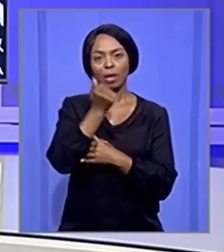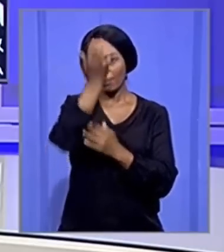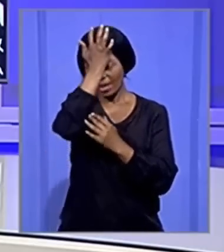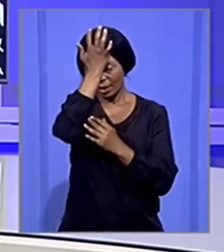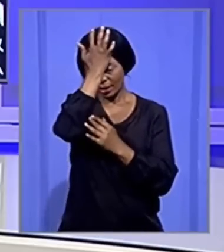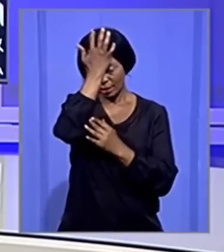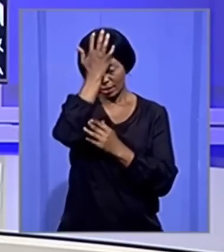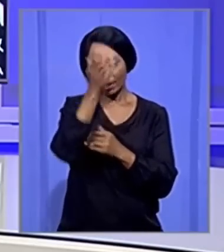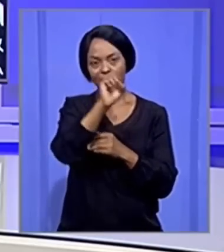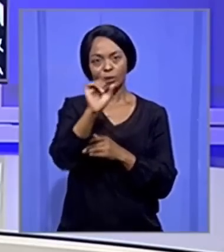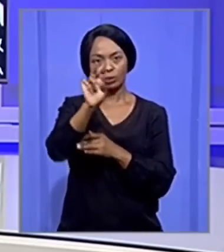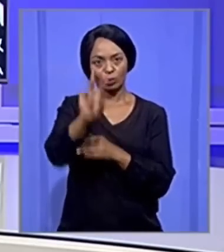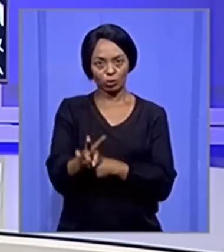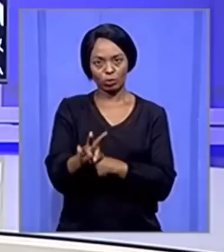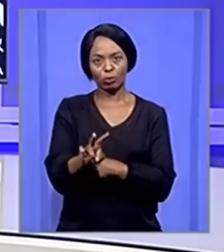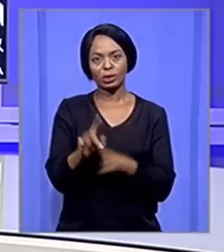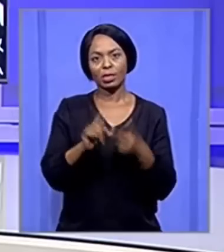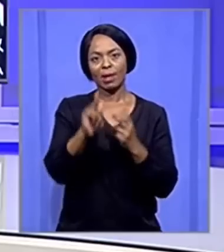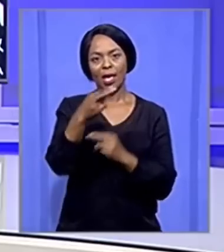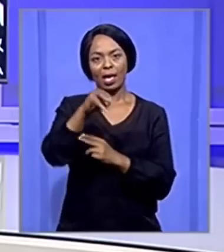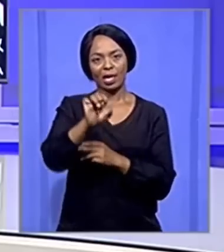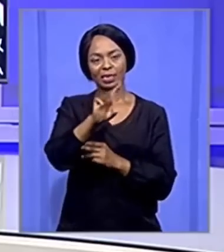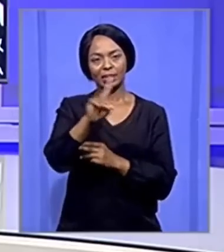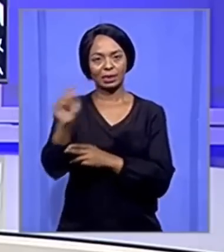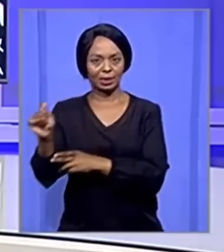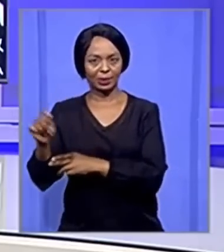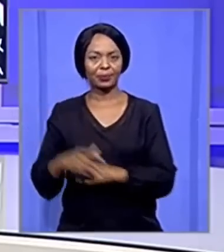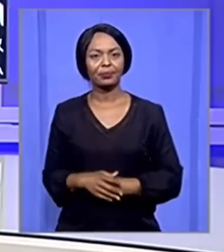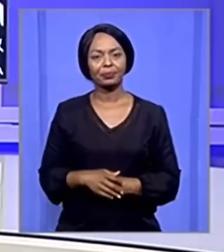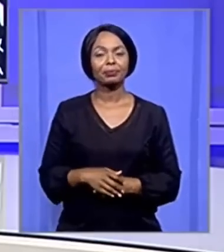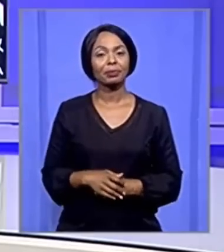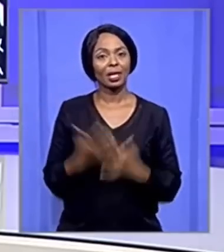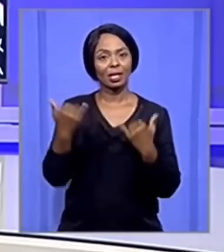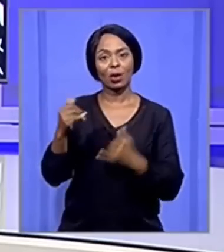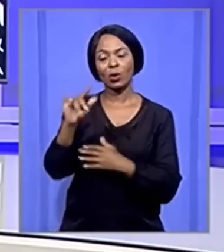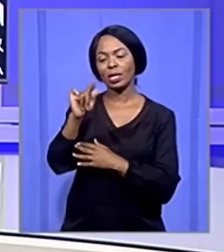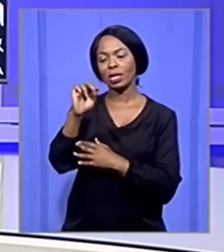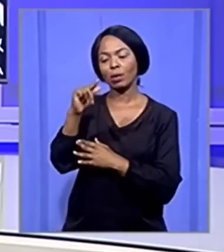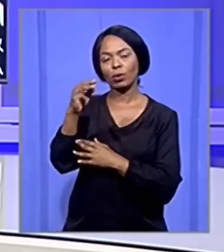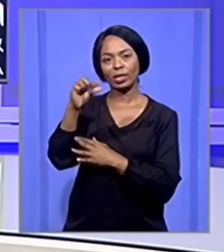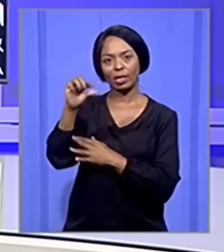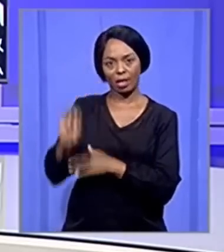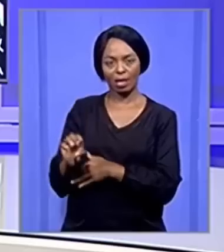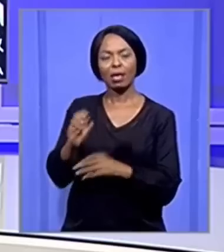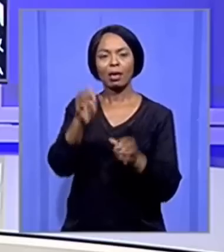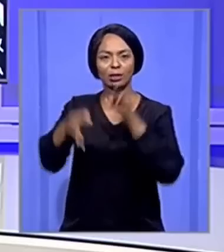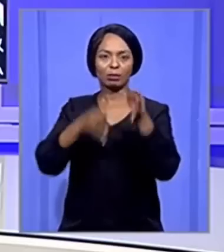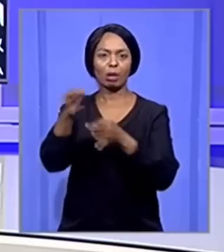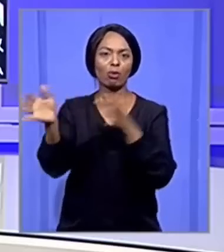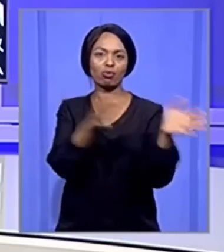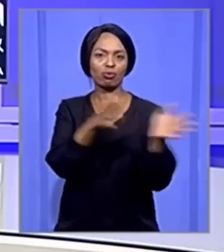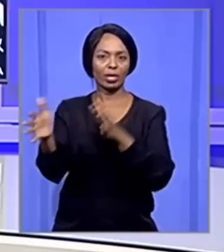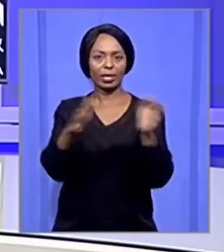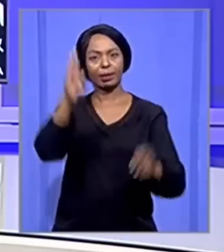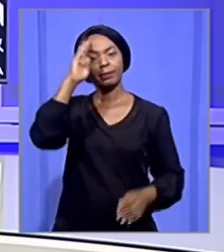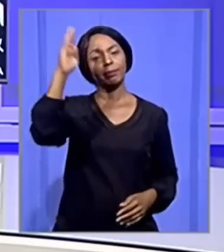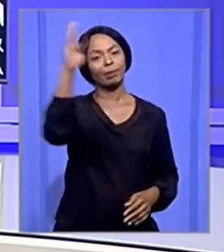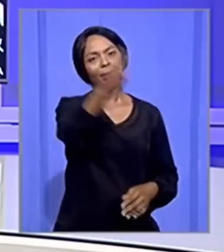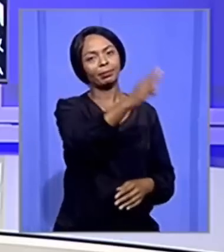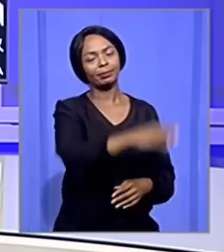le SABC Lehae. Ga jana ke go tlogela le ke lebogile kgaja ka tsa maemo a bosa go tla re kopana gape mo nakong e tlang